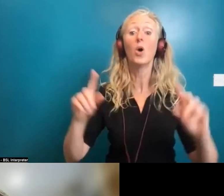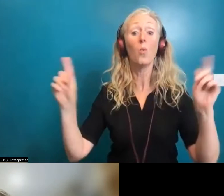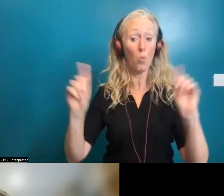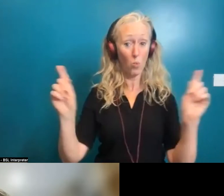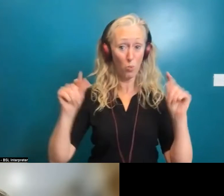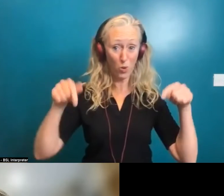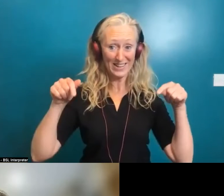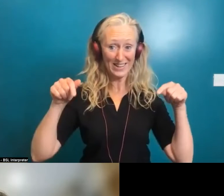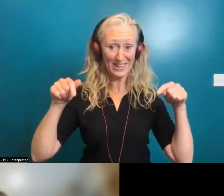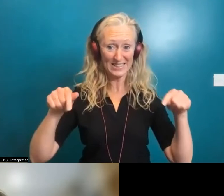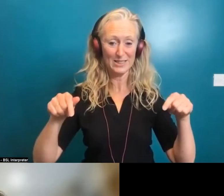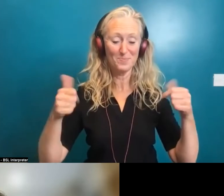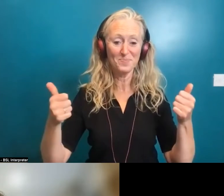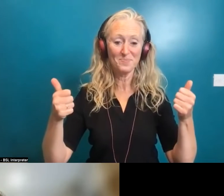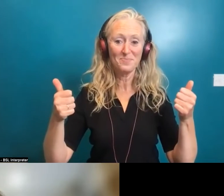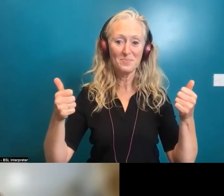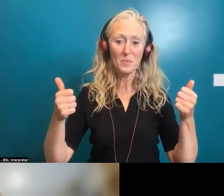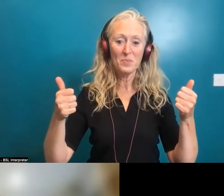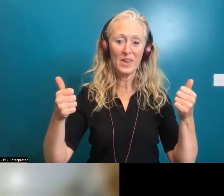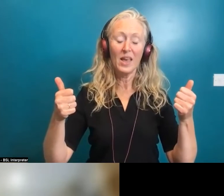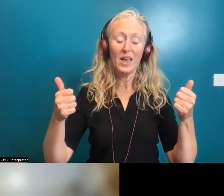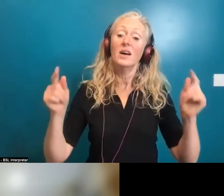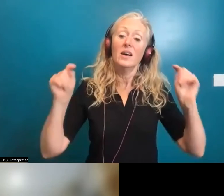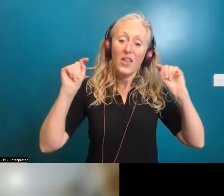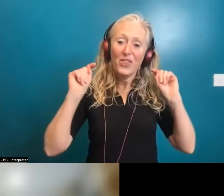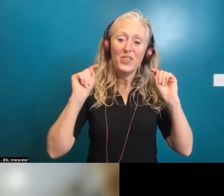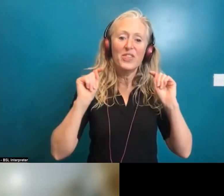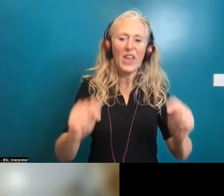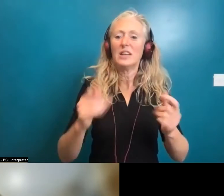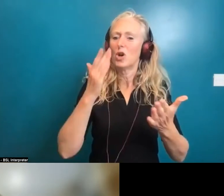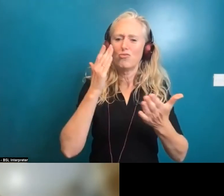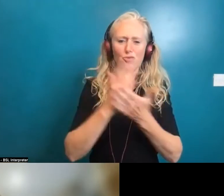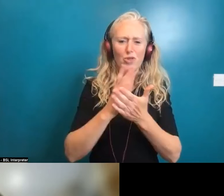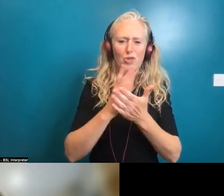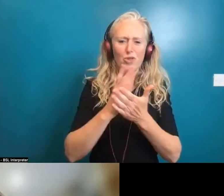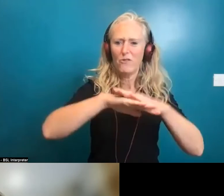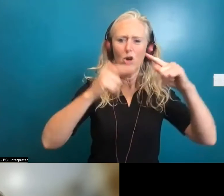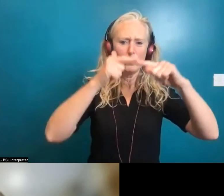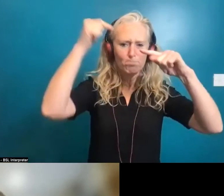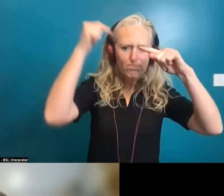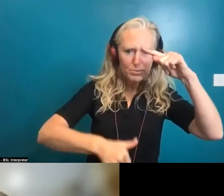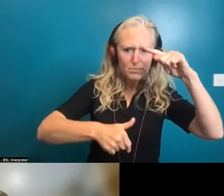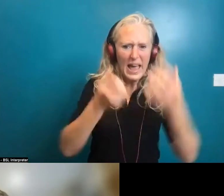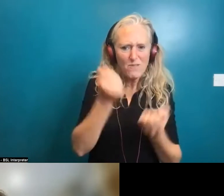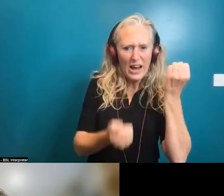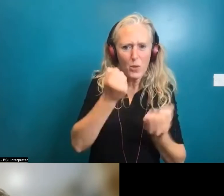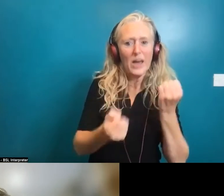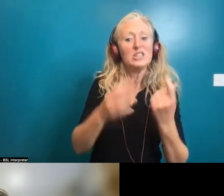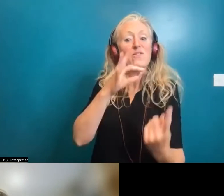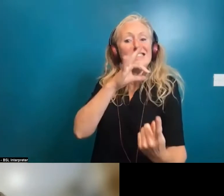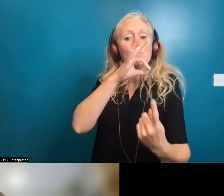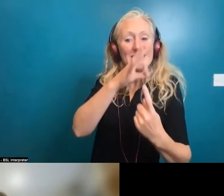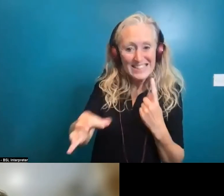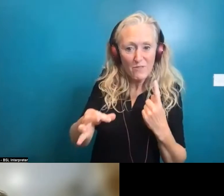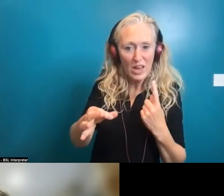study? Well, it's basically a really comprehensive evaluation of any particular condition. So, for example, in